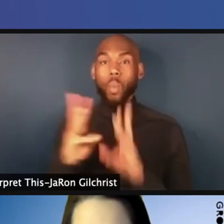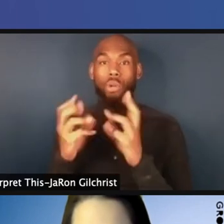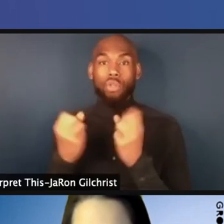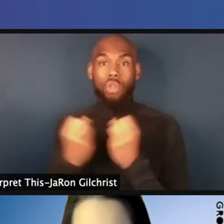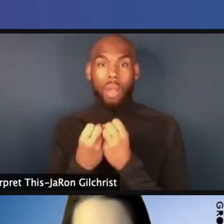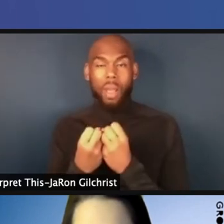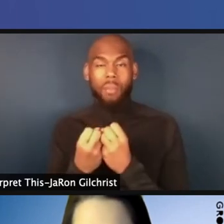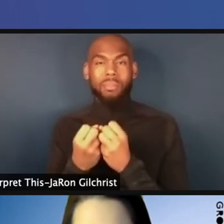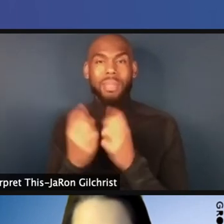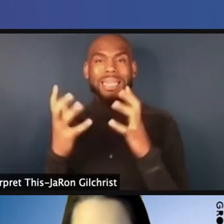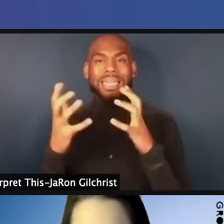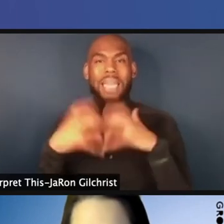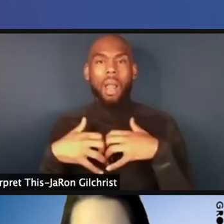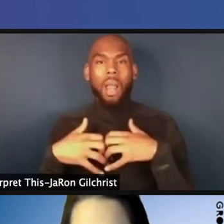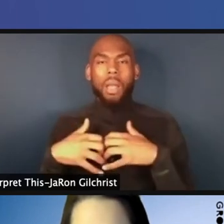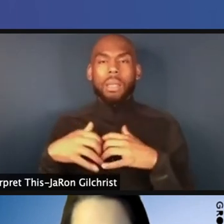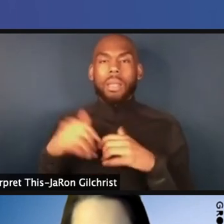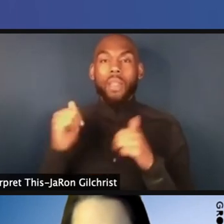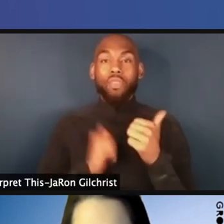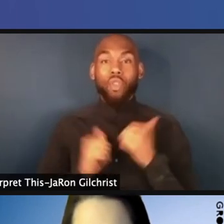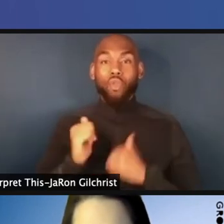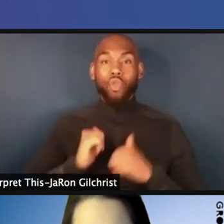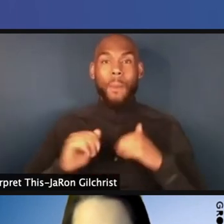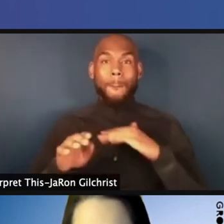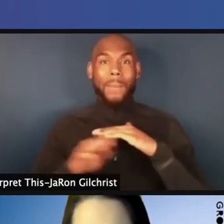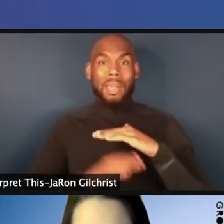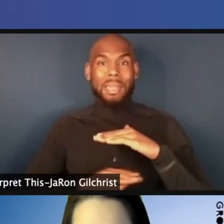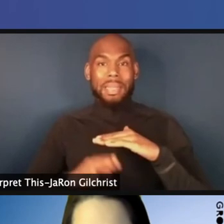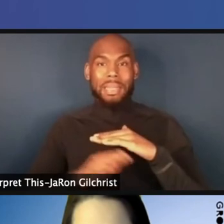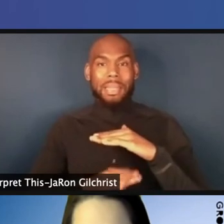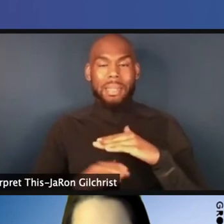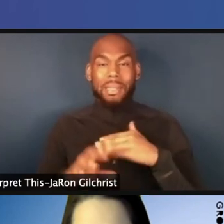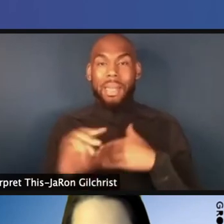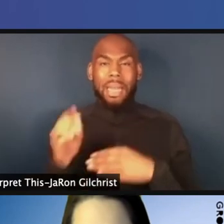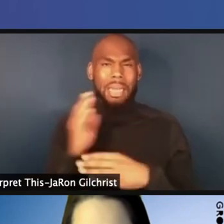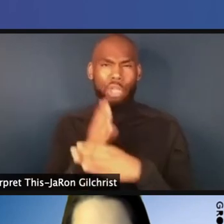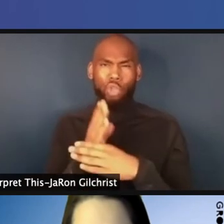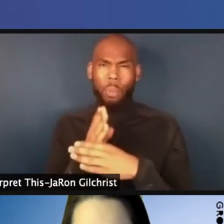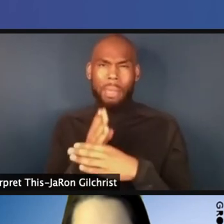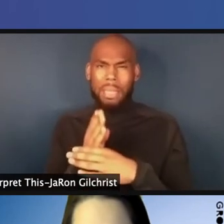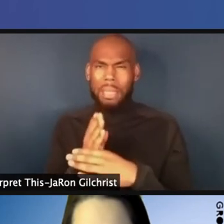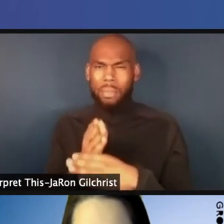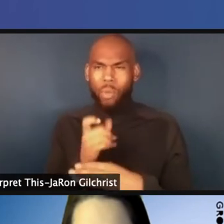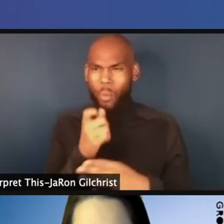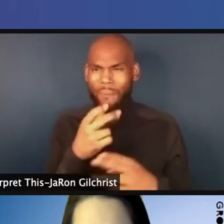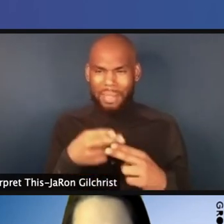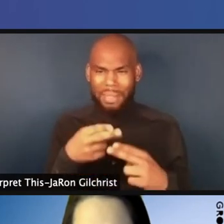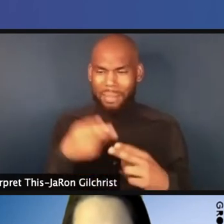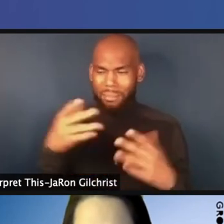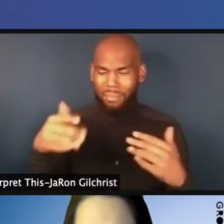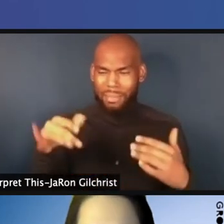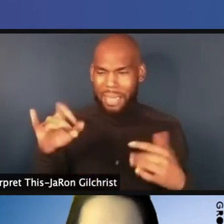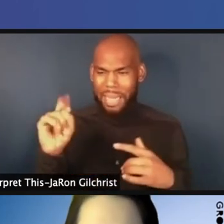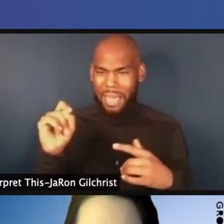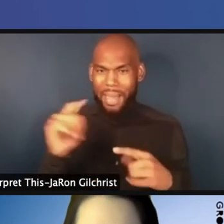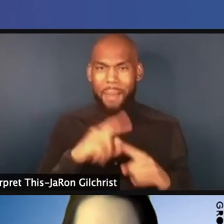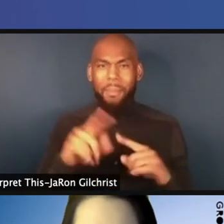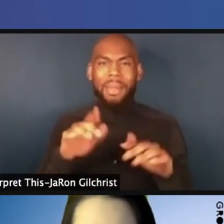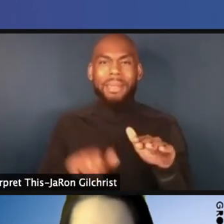we will be running a decolonizing theater intermediate. I don't know, we don't have a name for it. It's the step